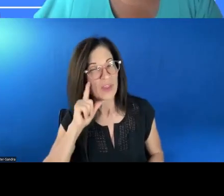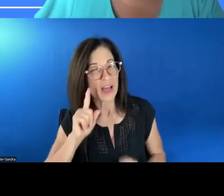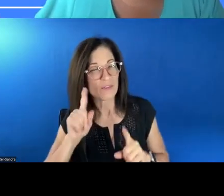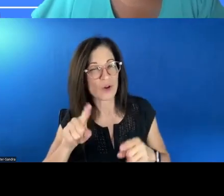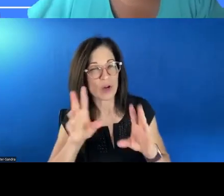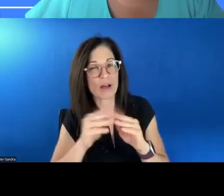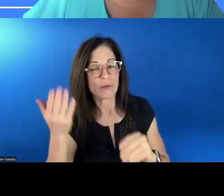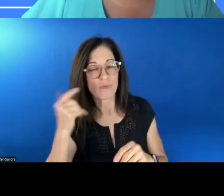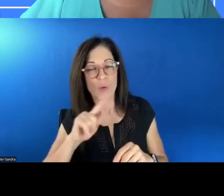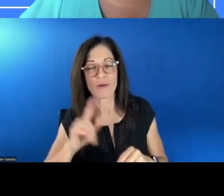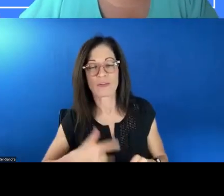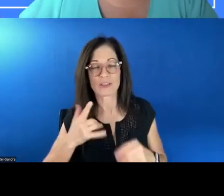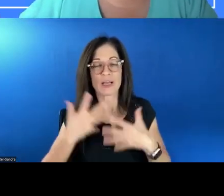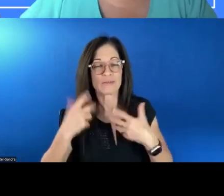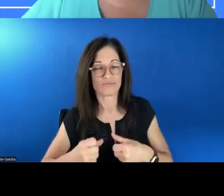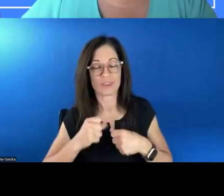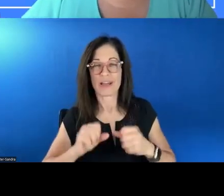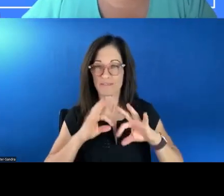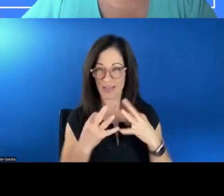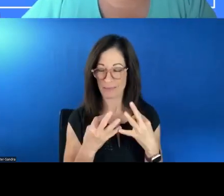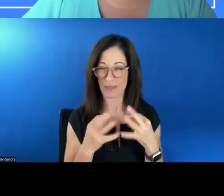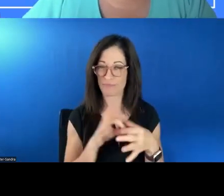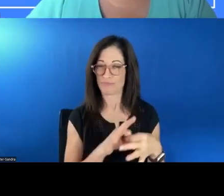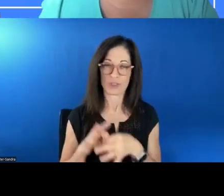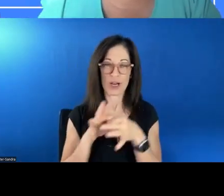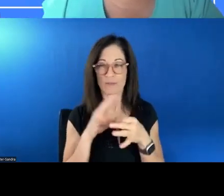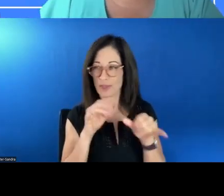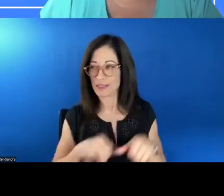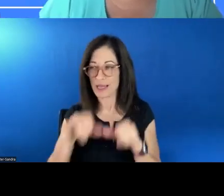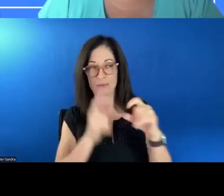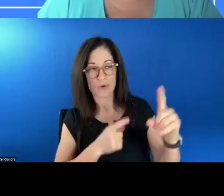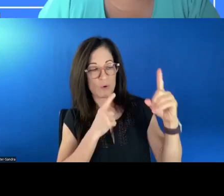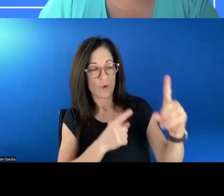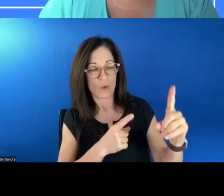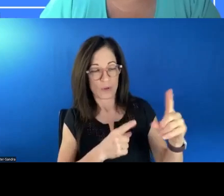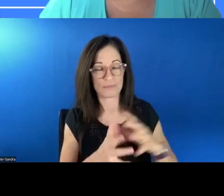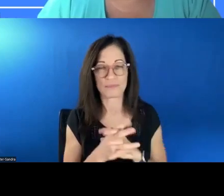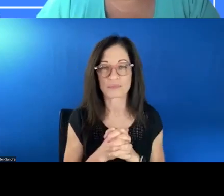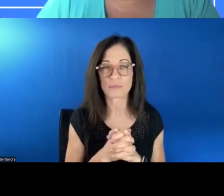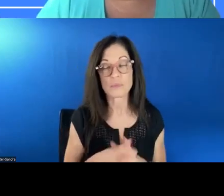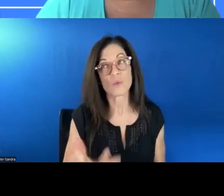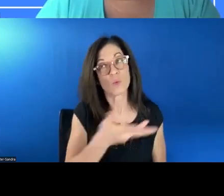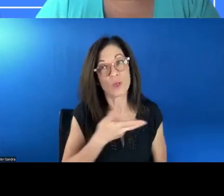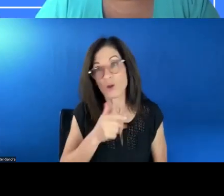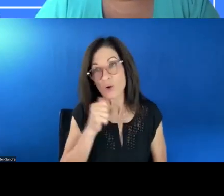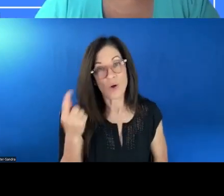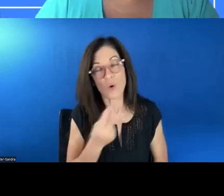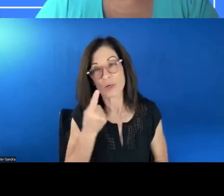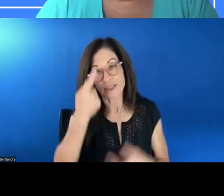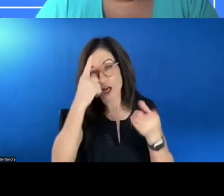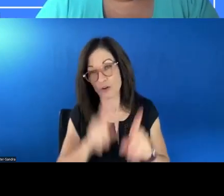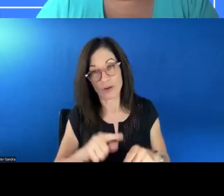much like a family, so united to achieve this same goal. Look, we don't always agree about exactly how to get there, and we